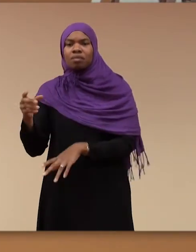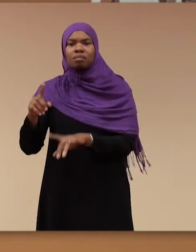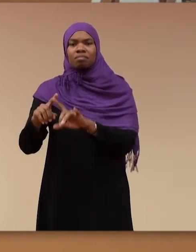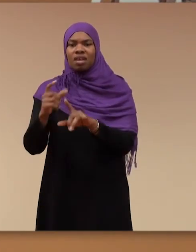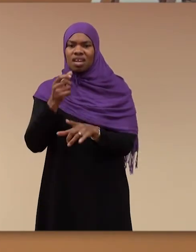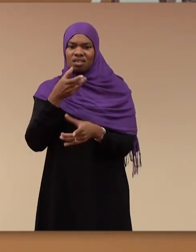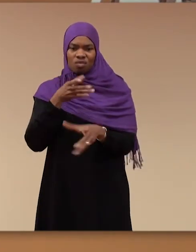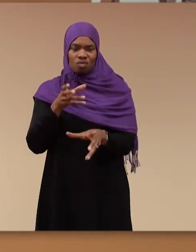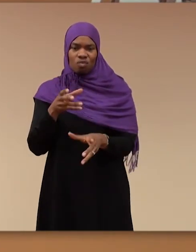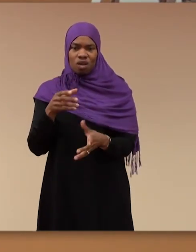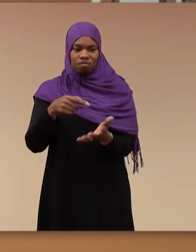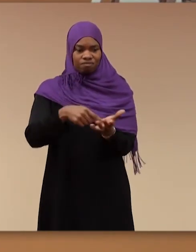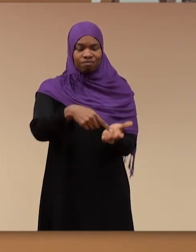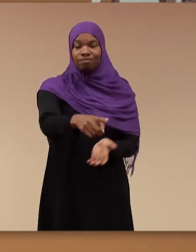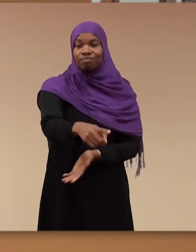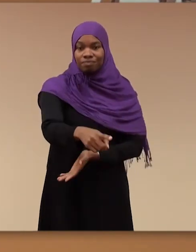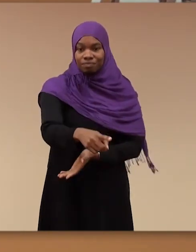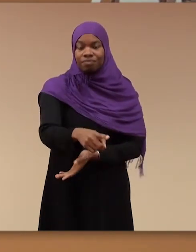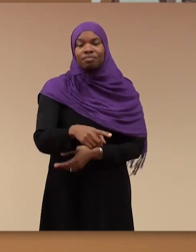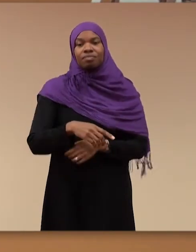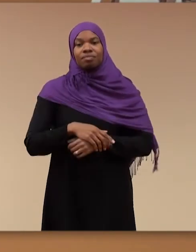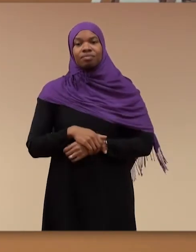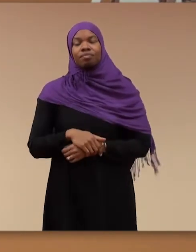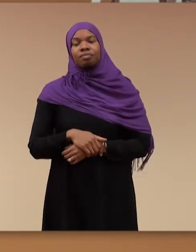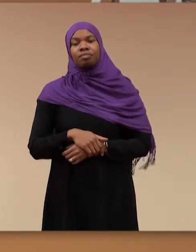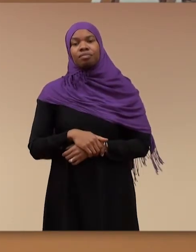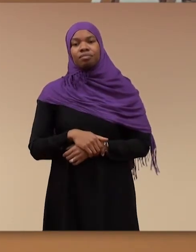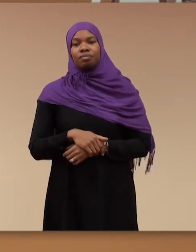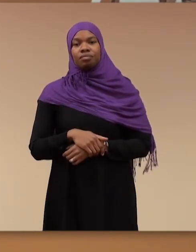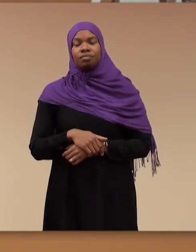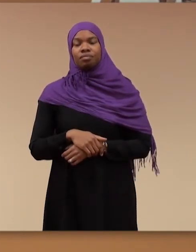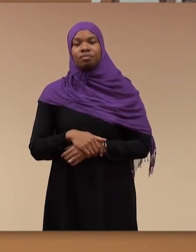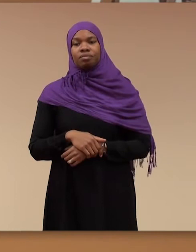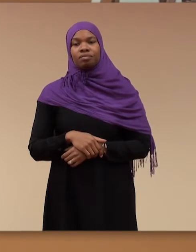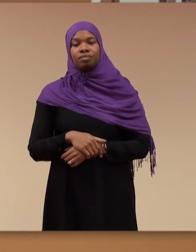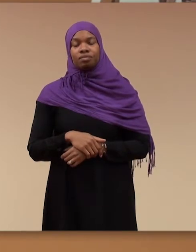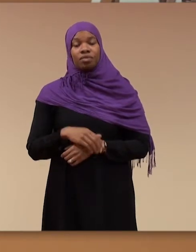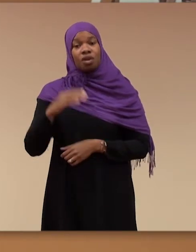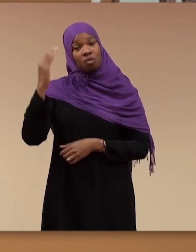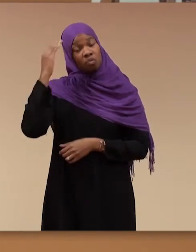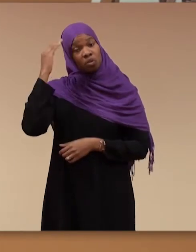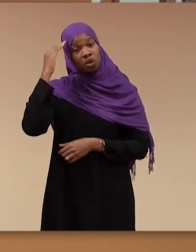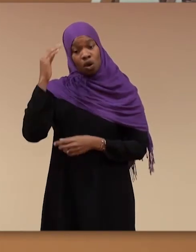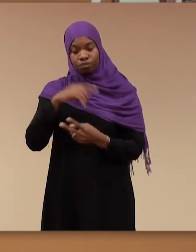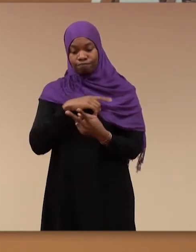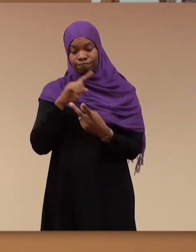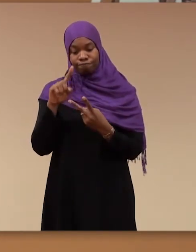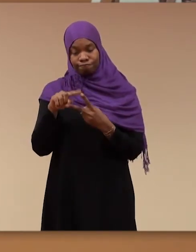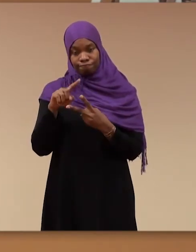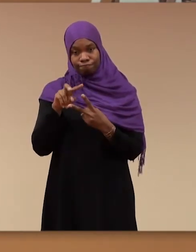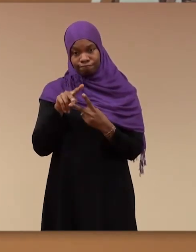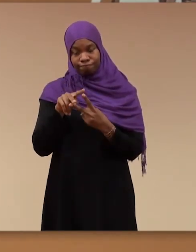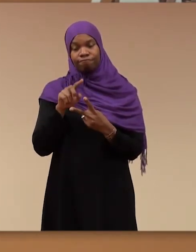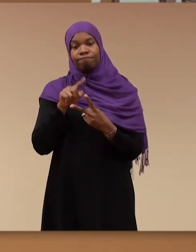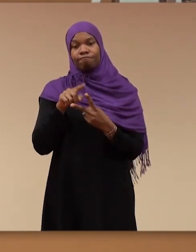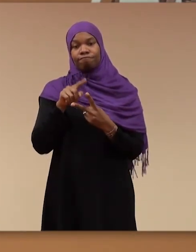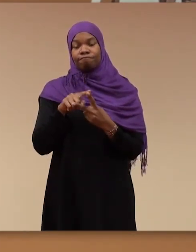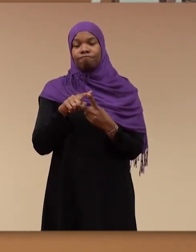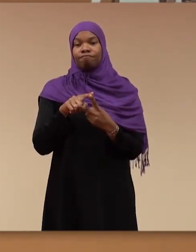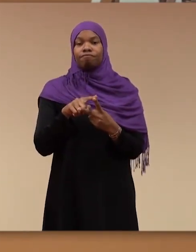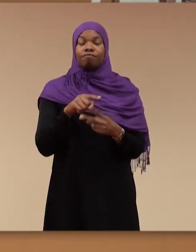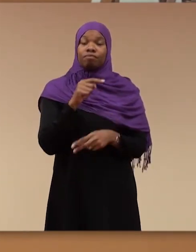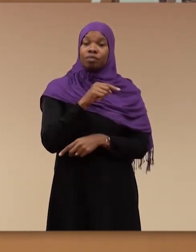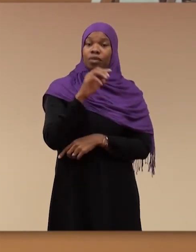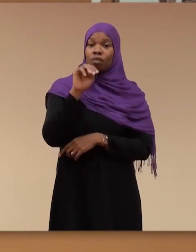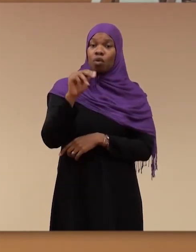And we know of two incidents, one of them which happened when Muhammad sallallahu alaihi wasallam was 15 years of